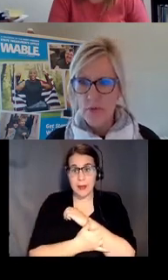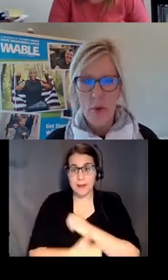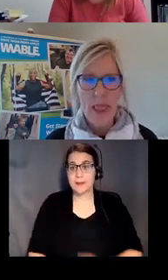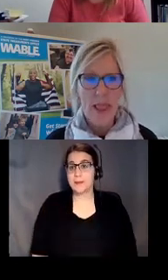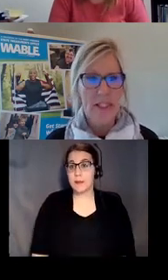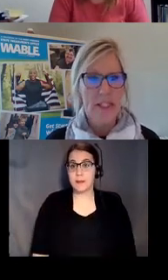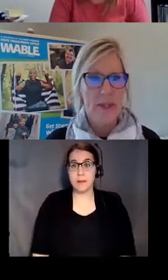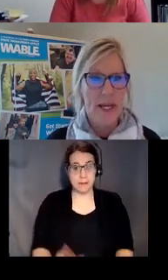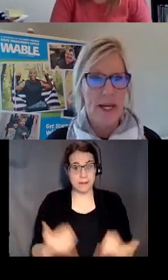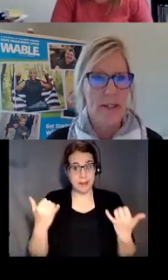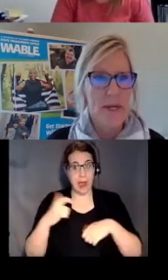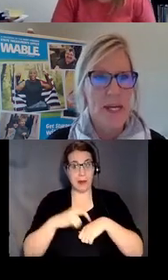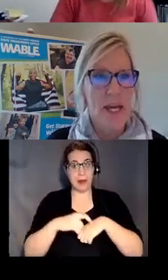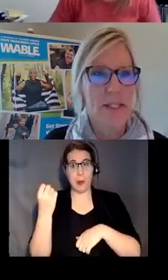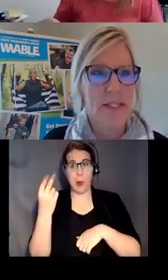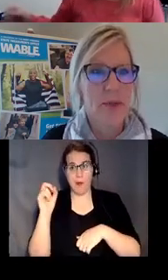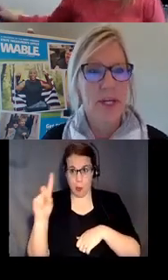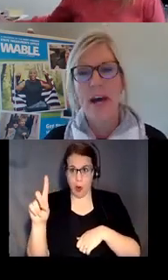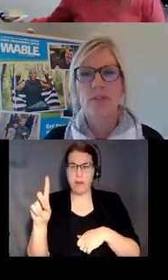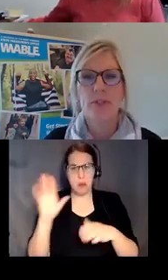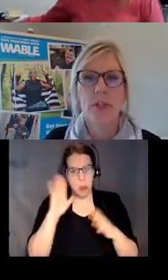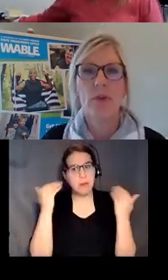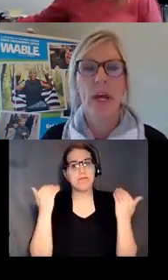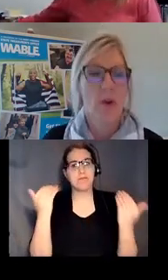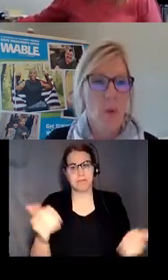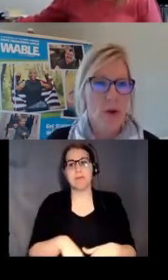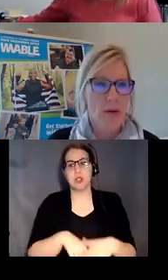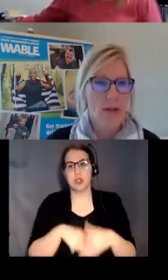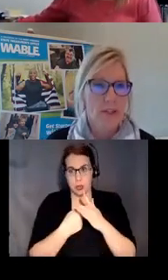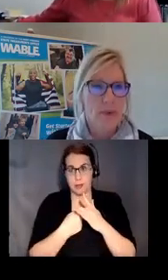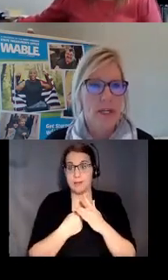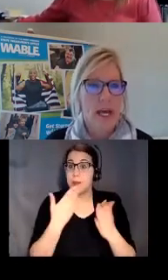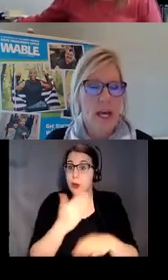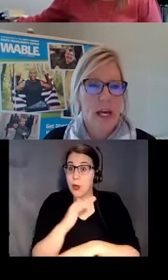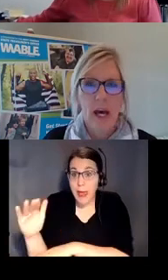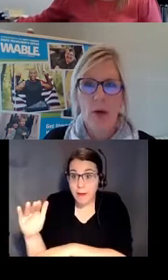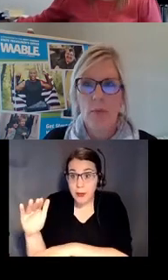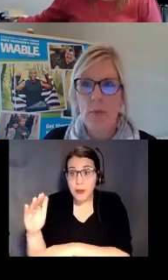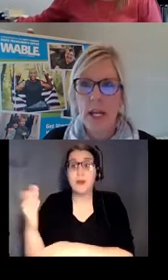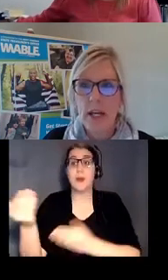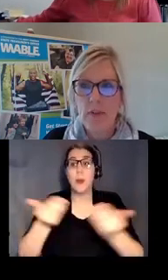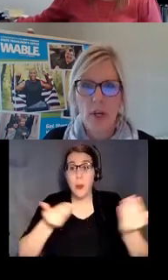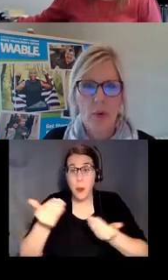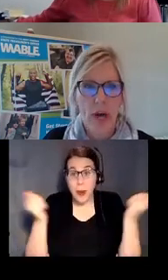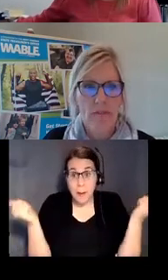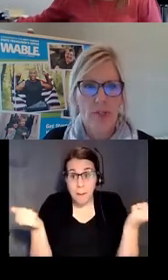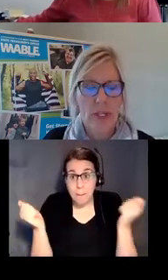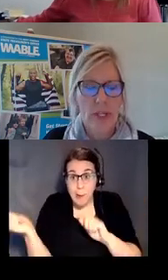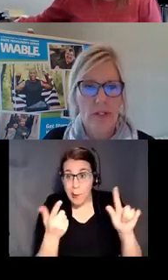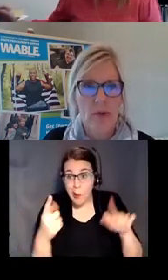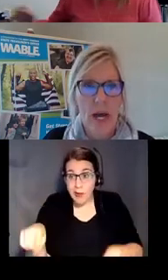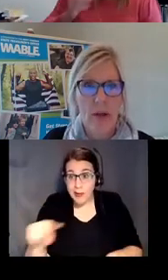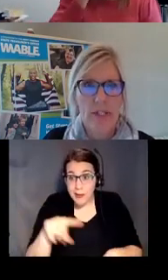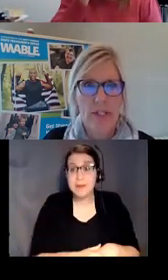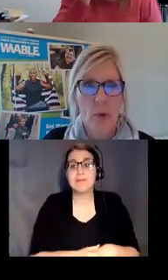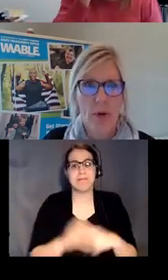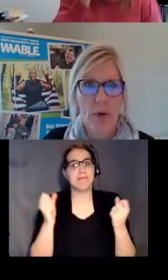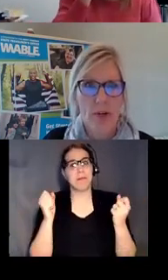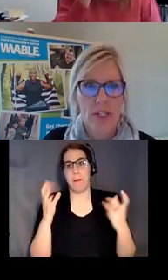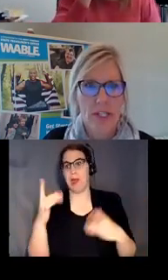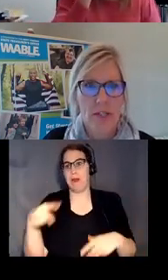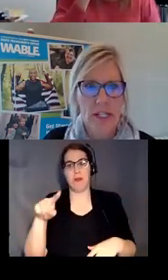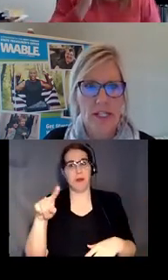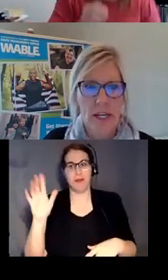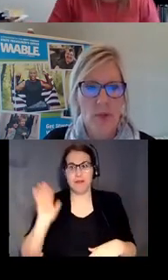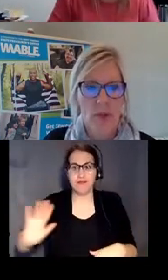So it's 12:01. Let's go ahead and begin. So good afternoon and welcome everyone. Many of you have joined us throughout this